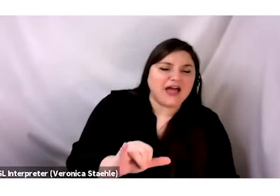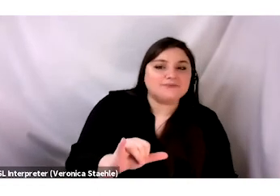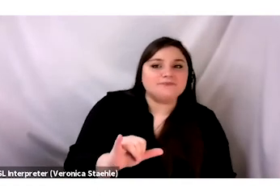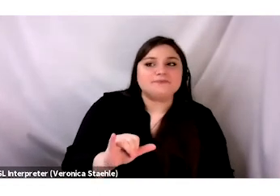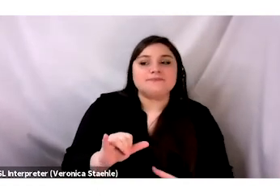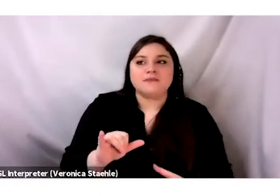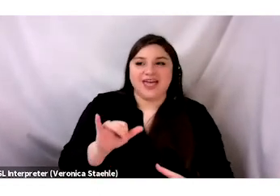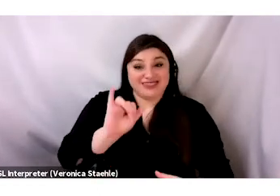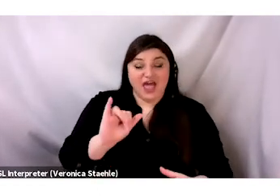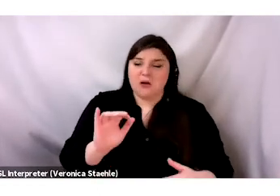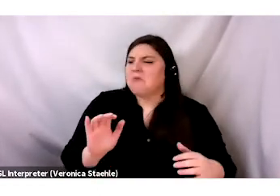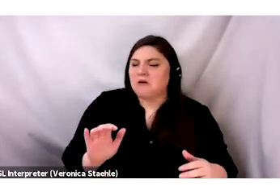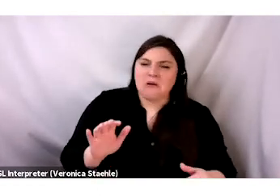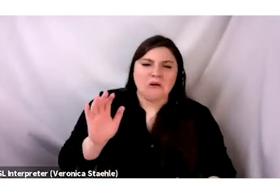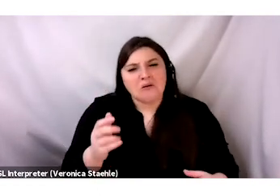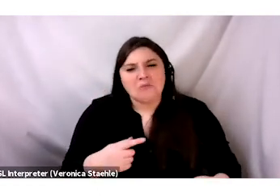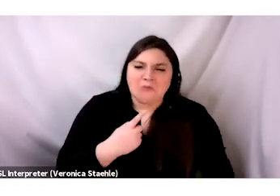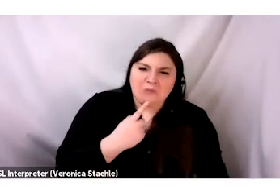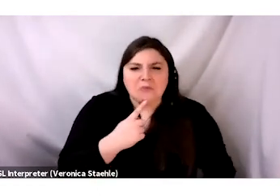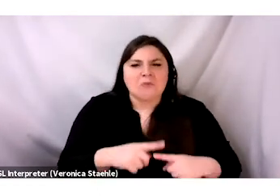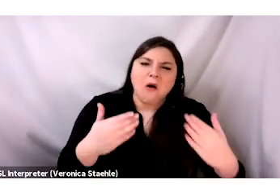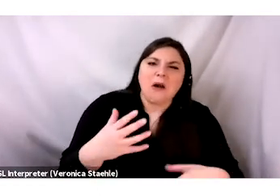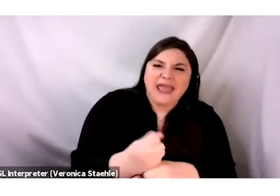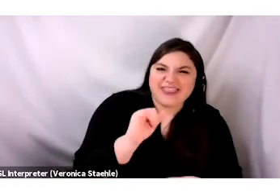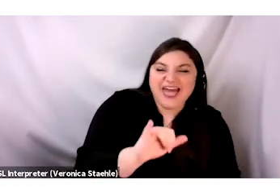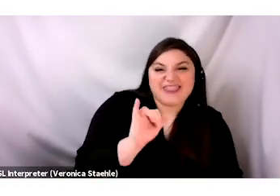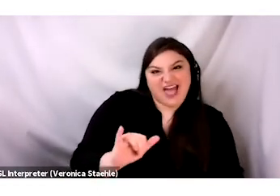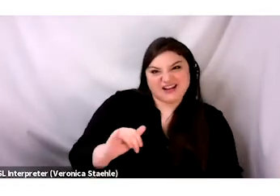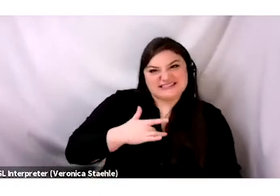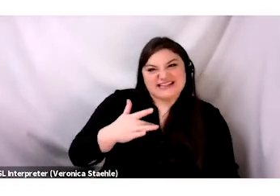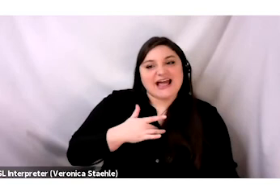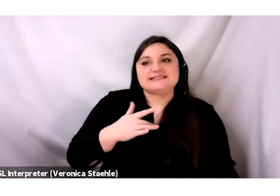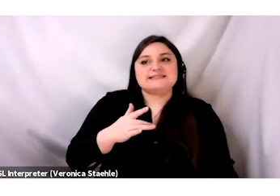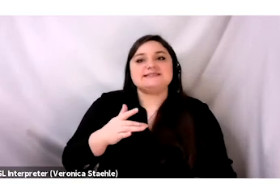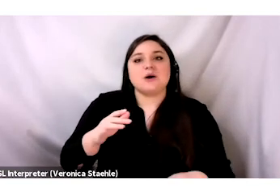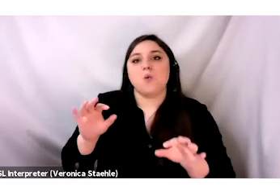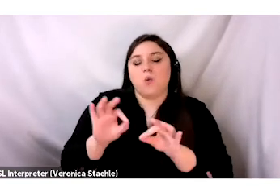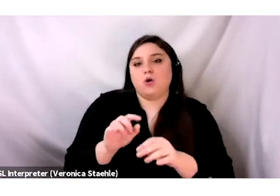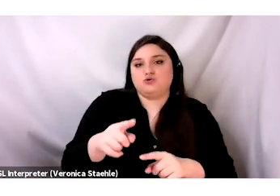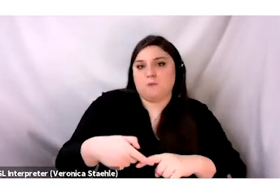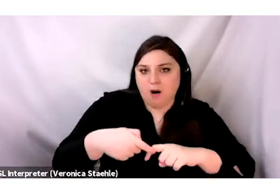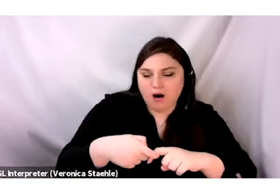this really, like, do I actually feel good in this, or do I just aspire to feel good in this?